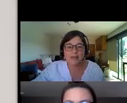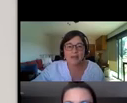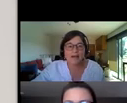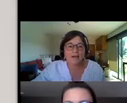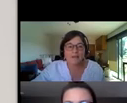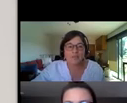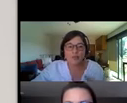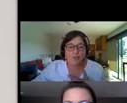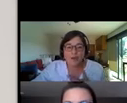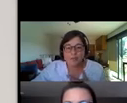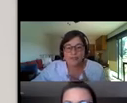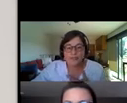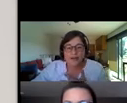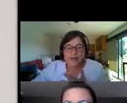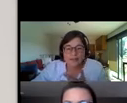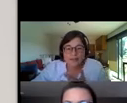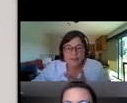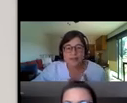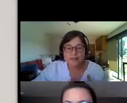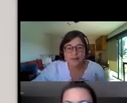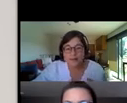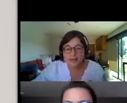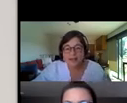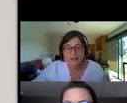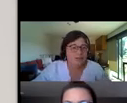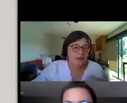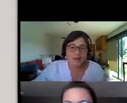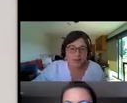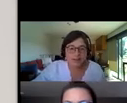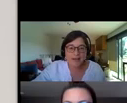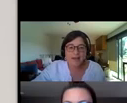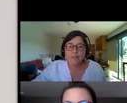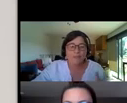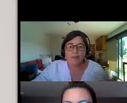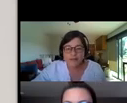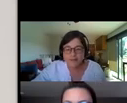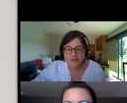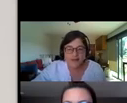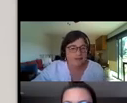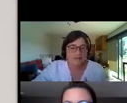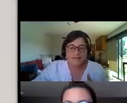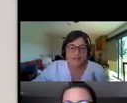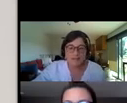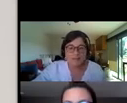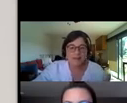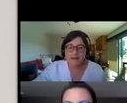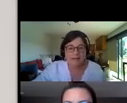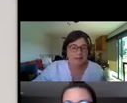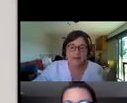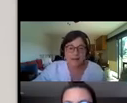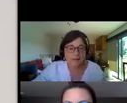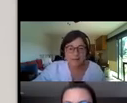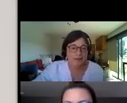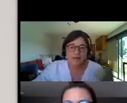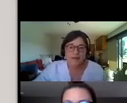asks me what my preferred ethnic term is, I would say I'm Salvadoreña before I said I'm Hispanic,